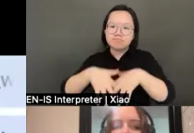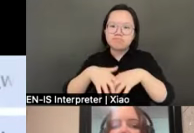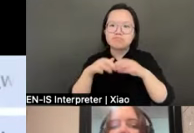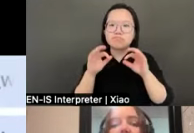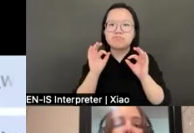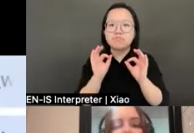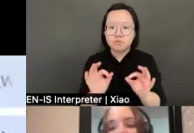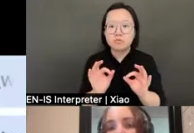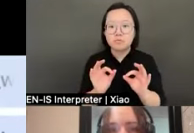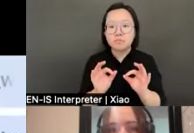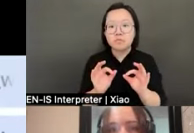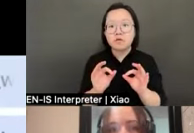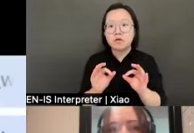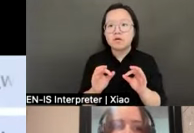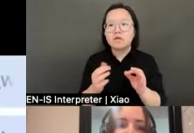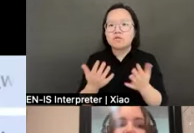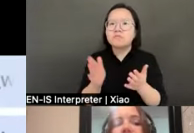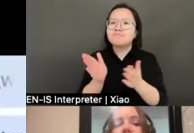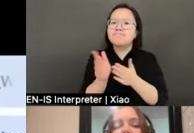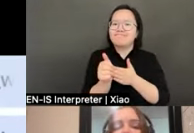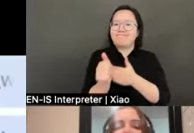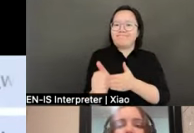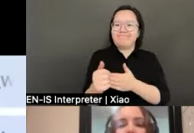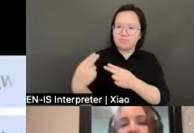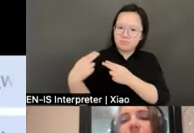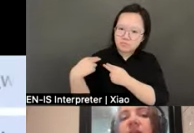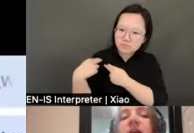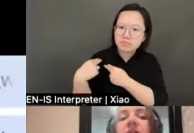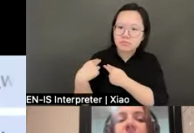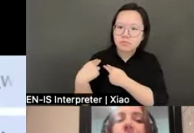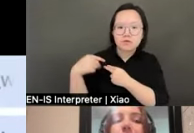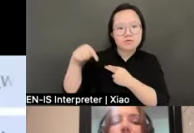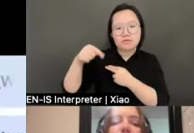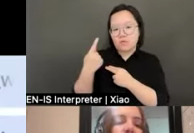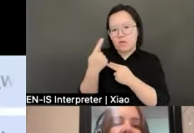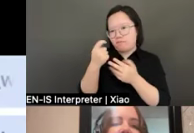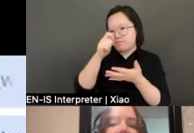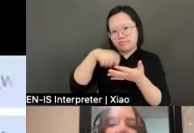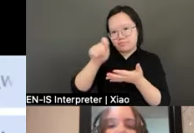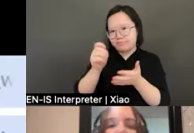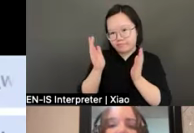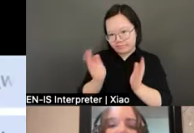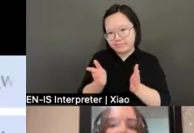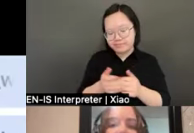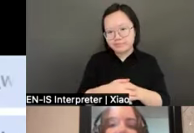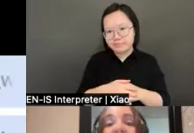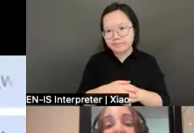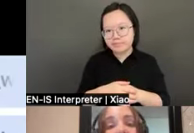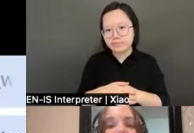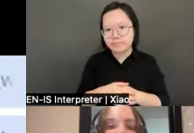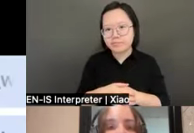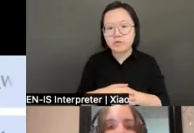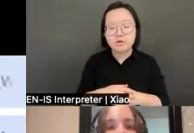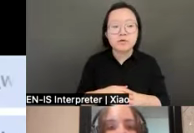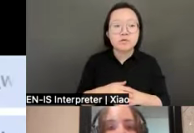a project. So that's the only requirement that we're asking for. And we're asking, so what's the capacity